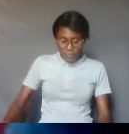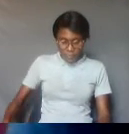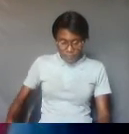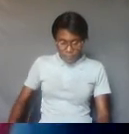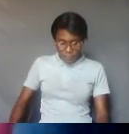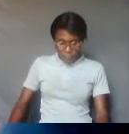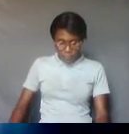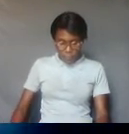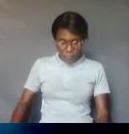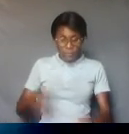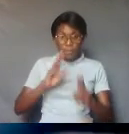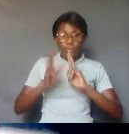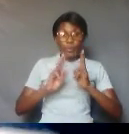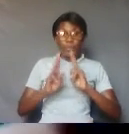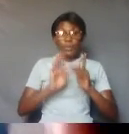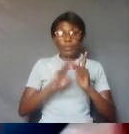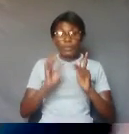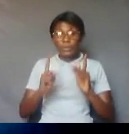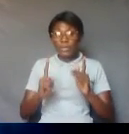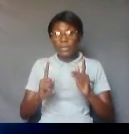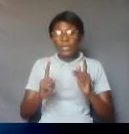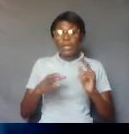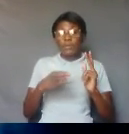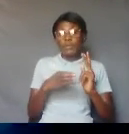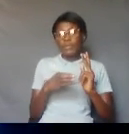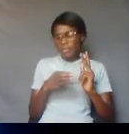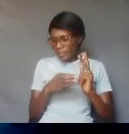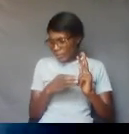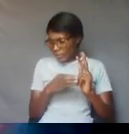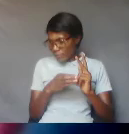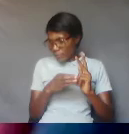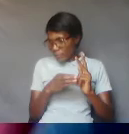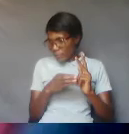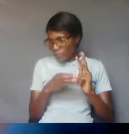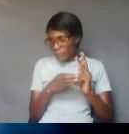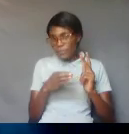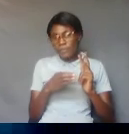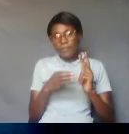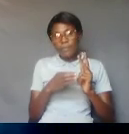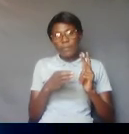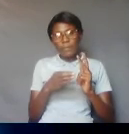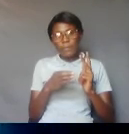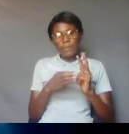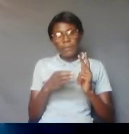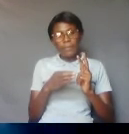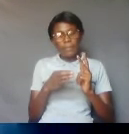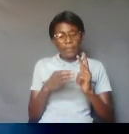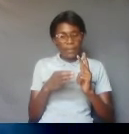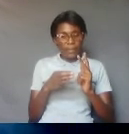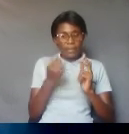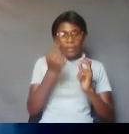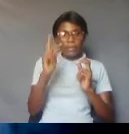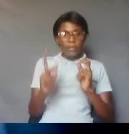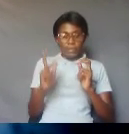the river, and everybody's looking at him, thinking, is it him? Is it not him? We've known this man, we've seen